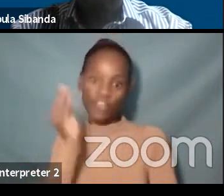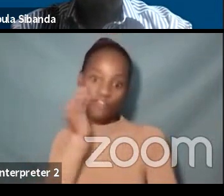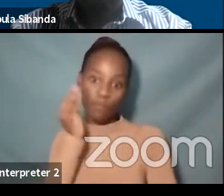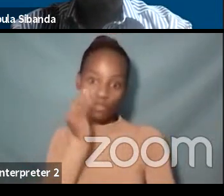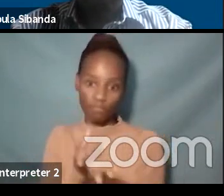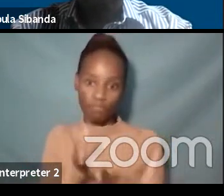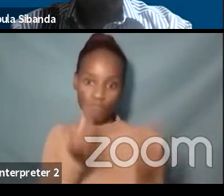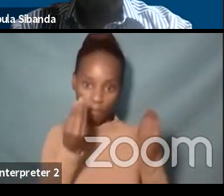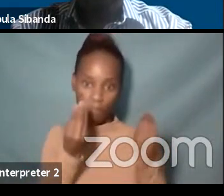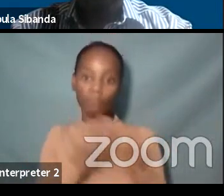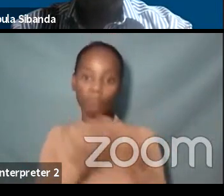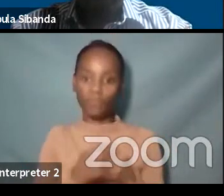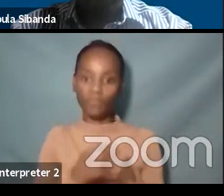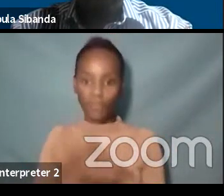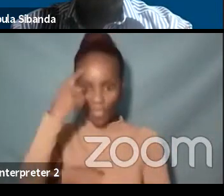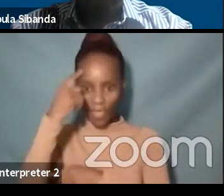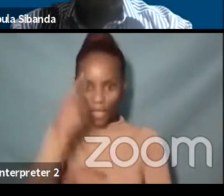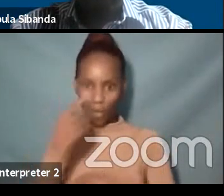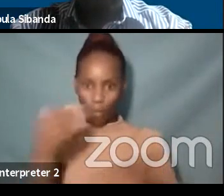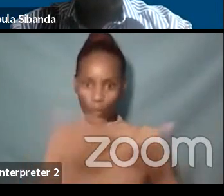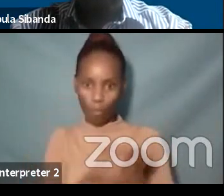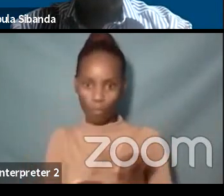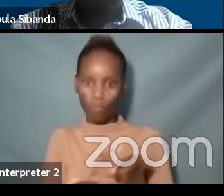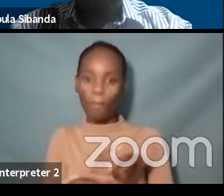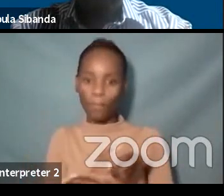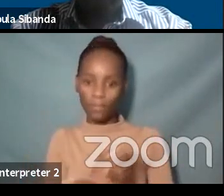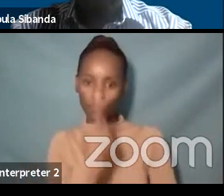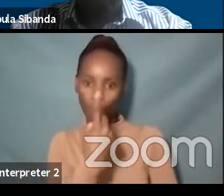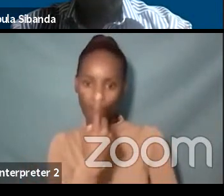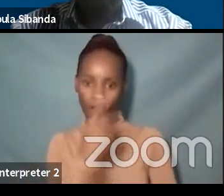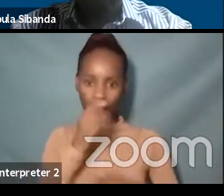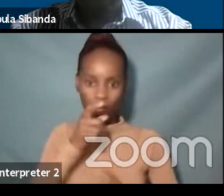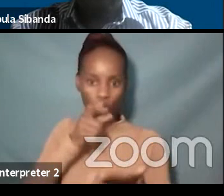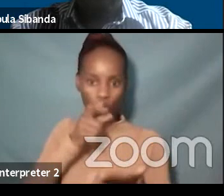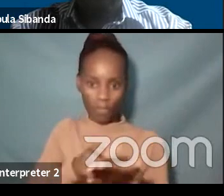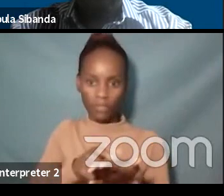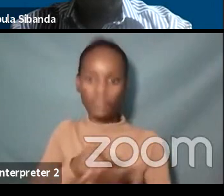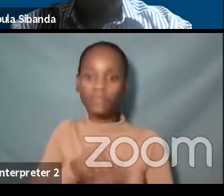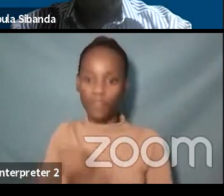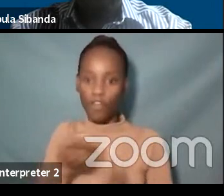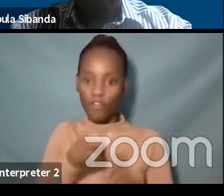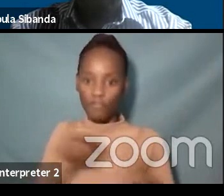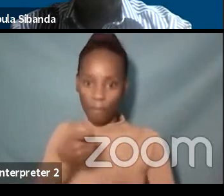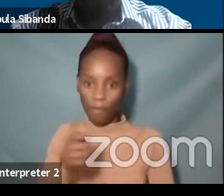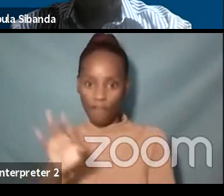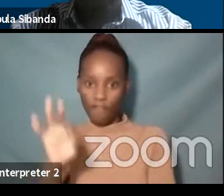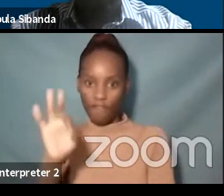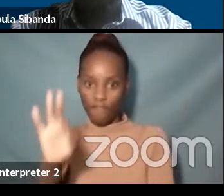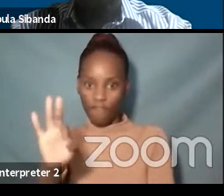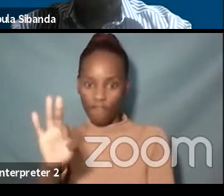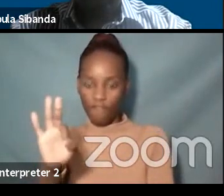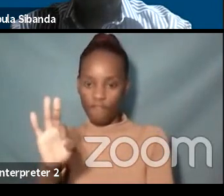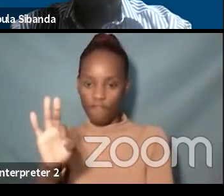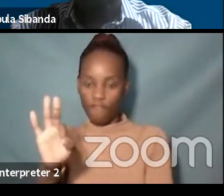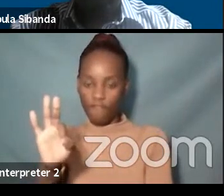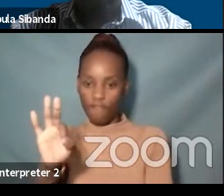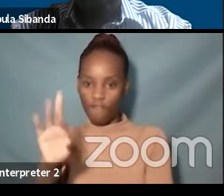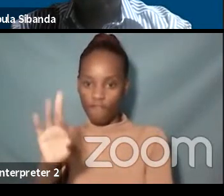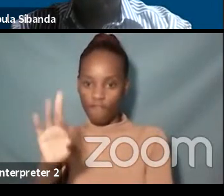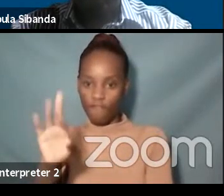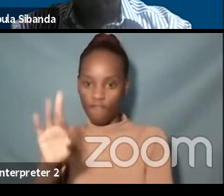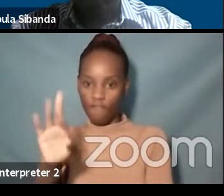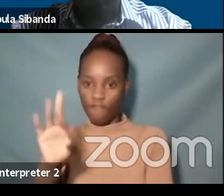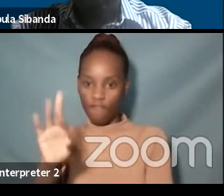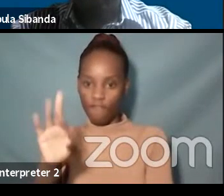have also missed one comment from Francois. Francois is asking a question to say, when can we expect local manufacturers flooding